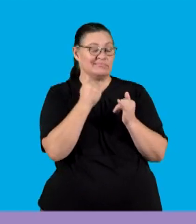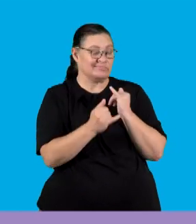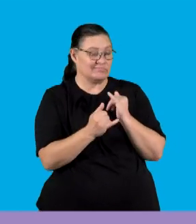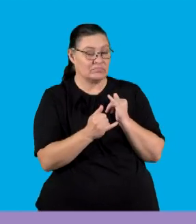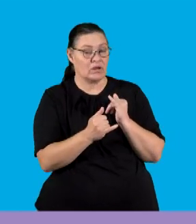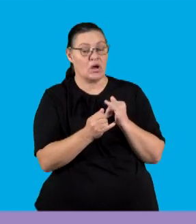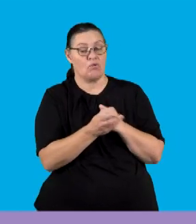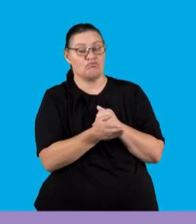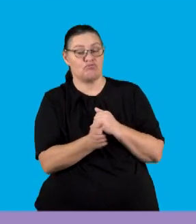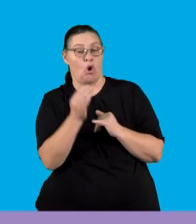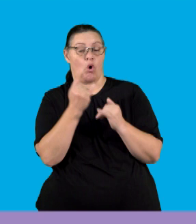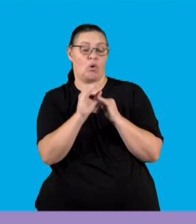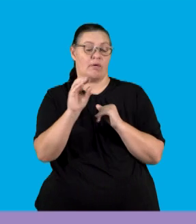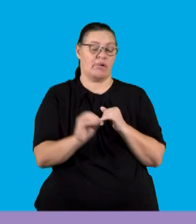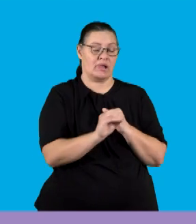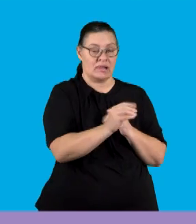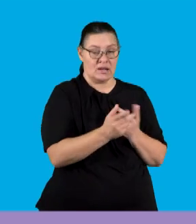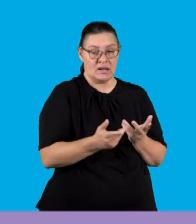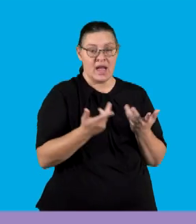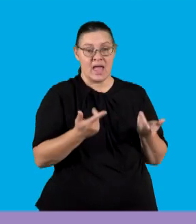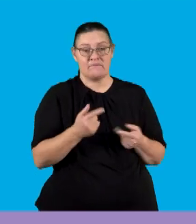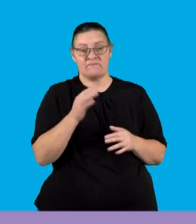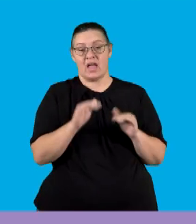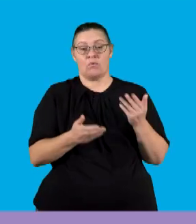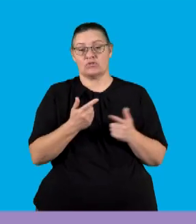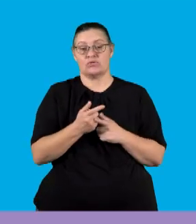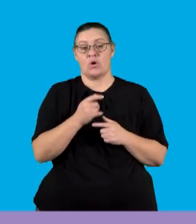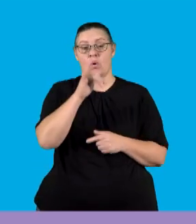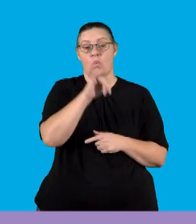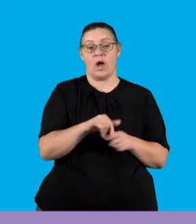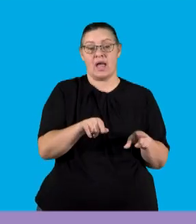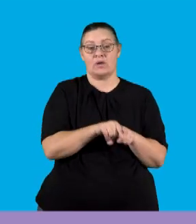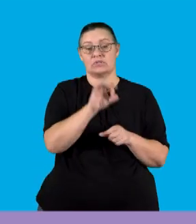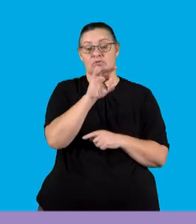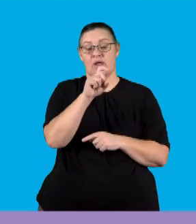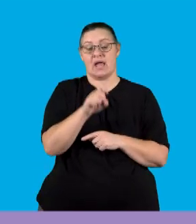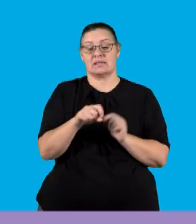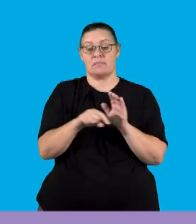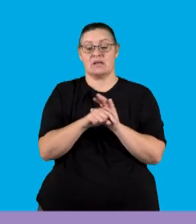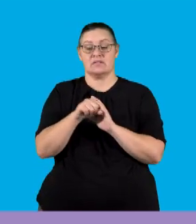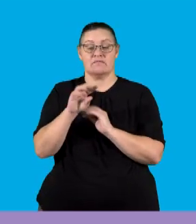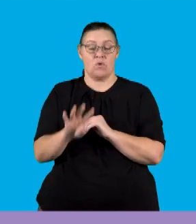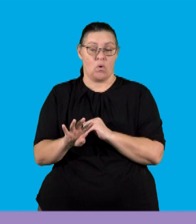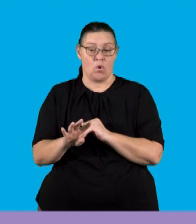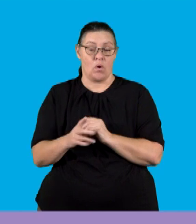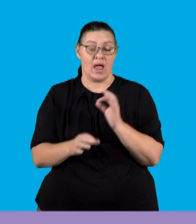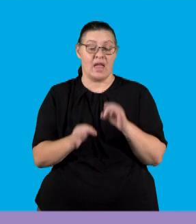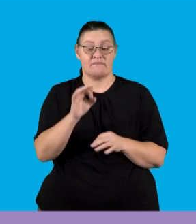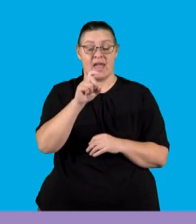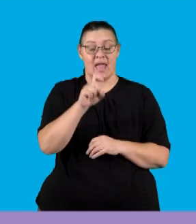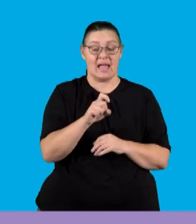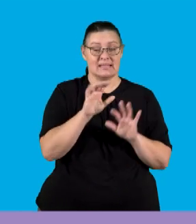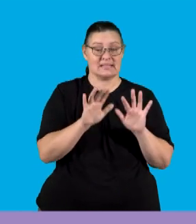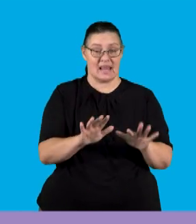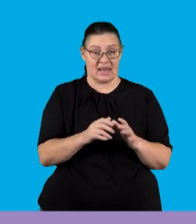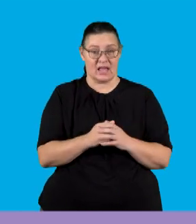is common to substitute incorrectly. For example, in the equation y is equals to 3x minus 4,